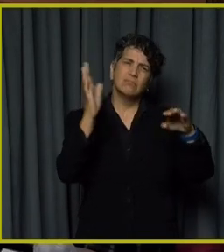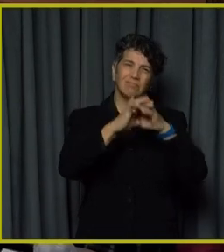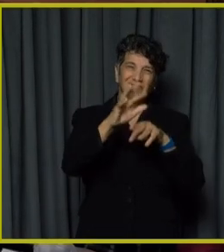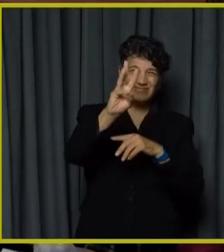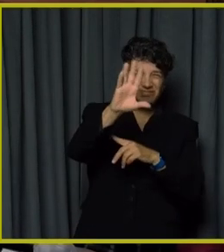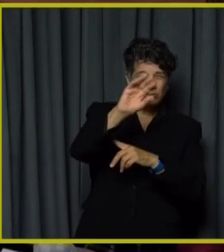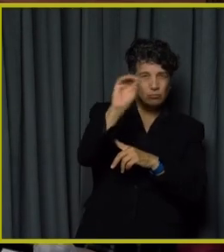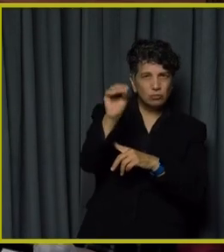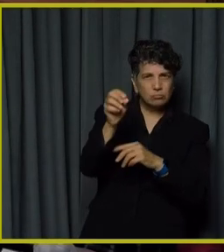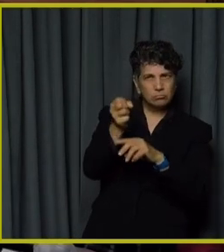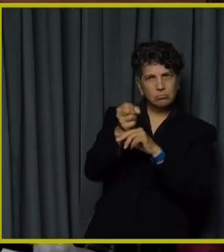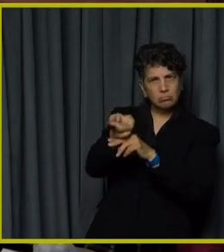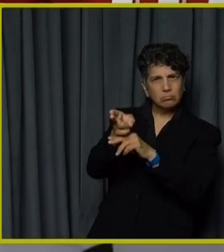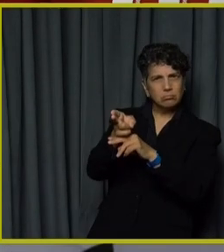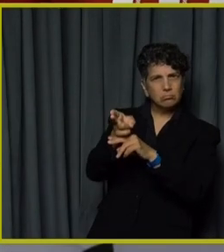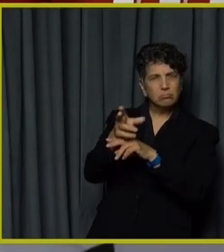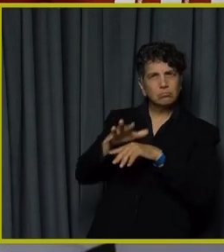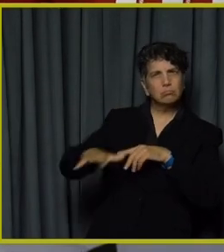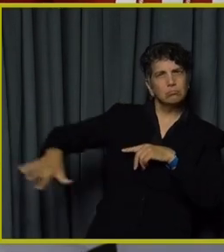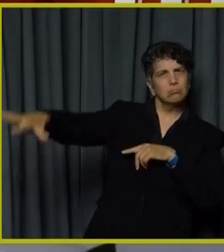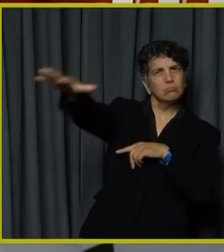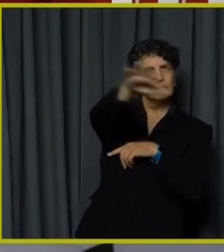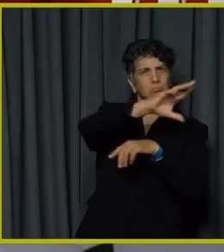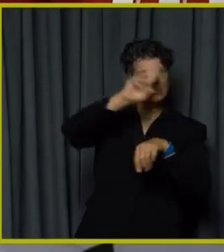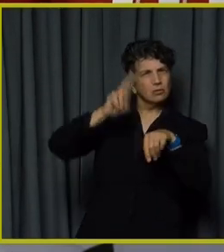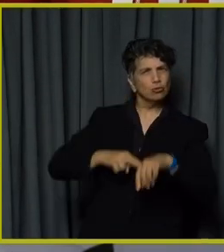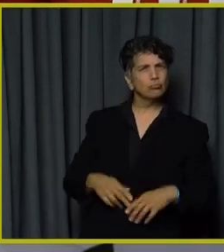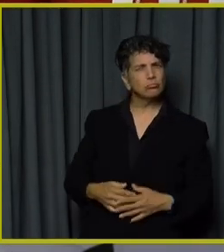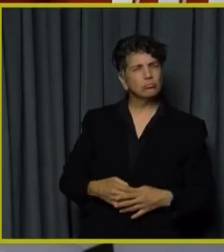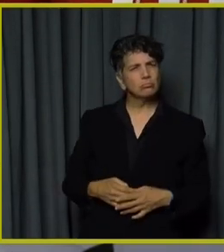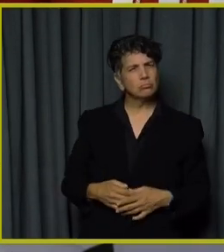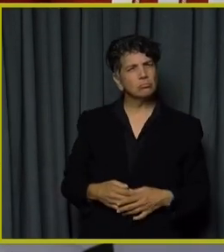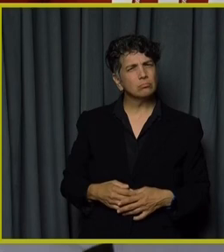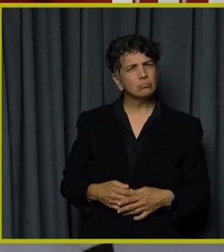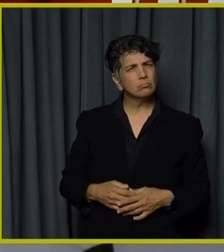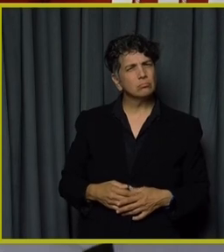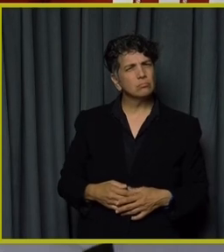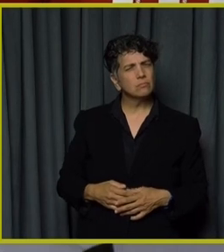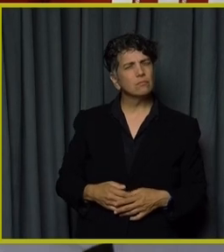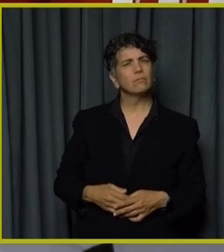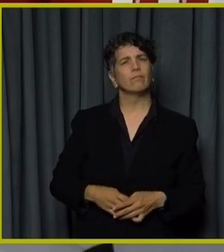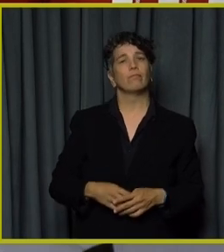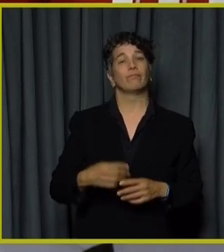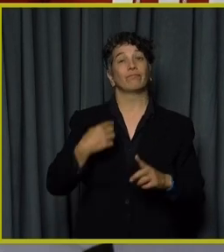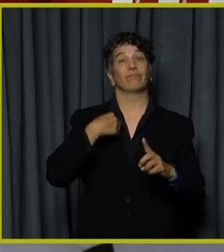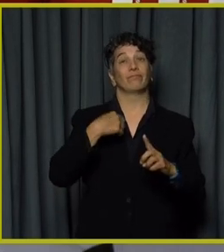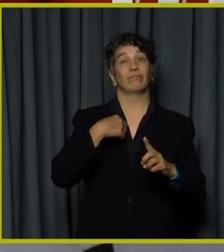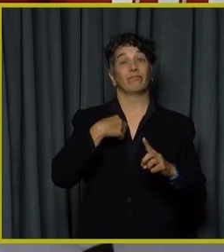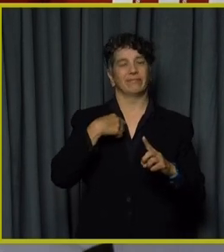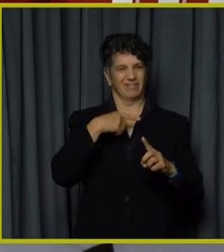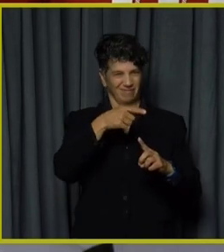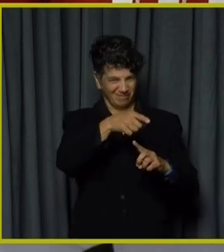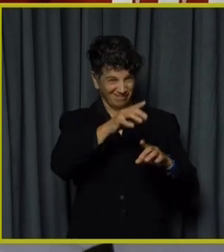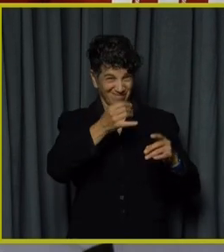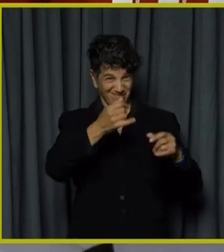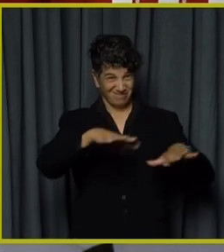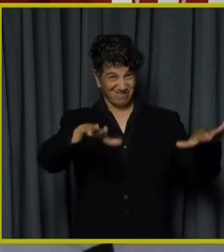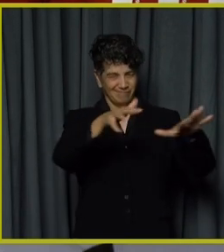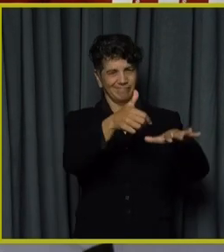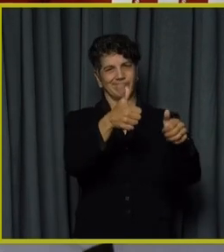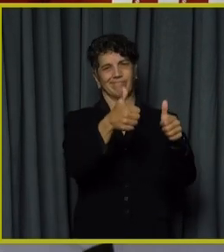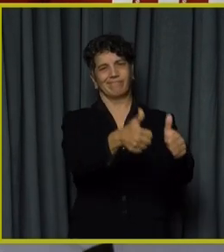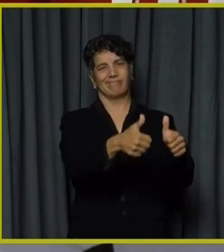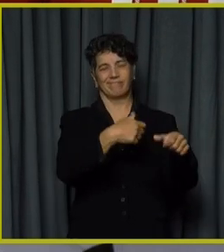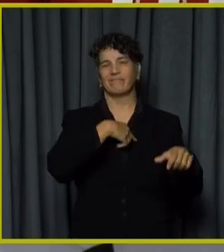Me and my family are part of. I left the reservation as a teenager, but I see how generation poverty